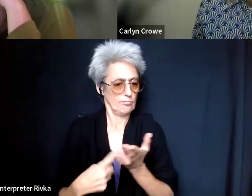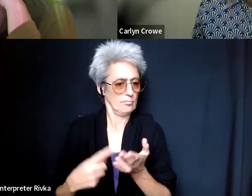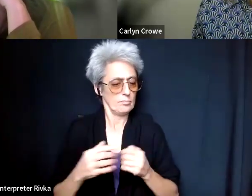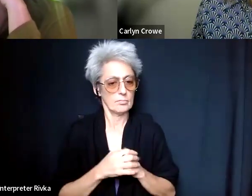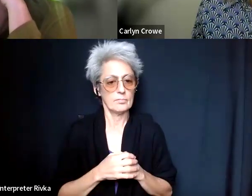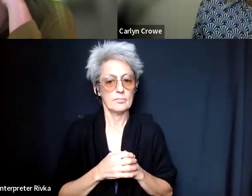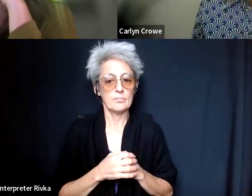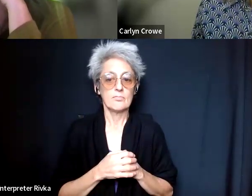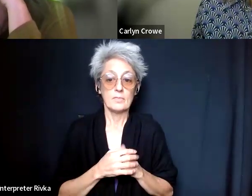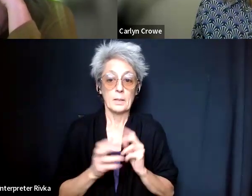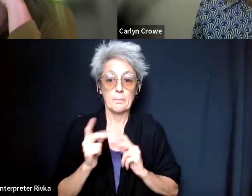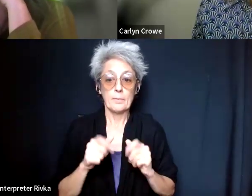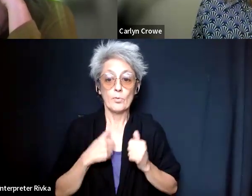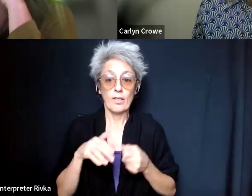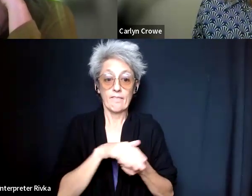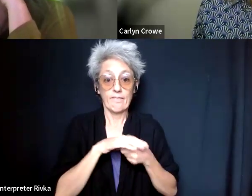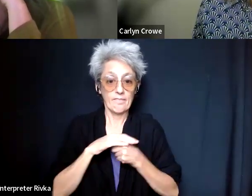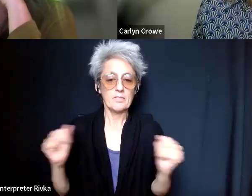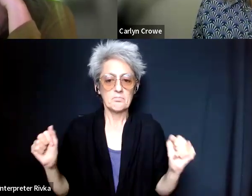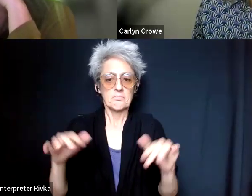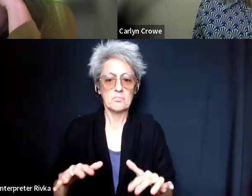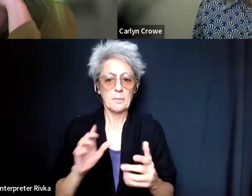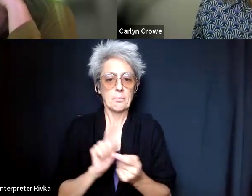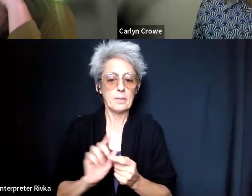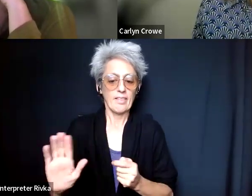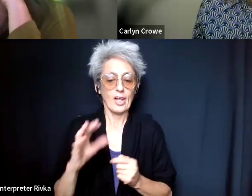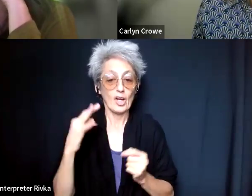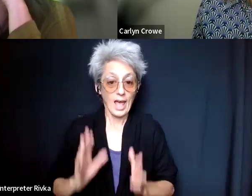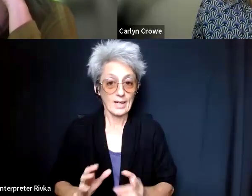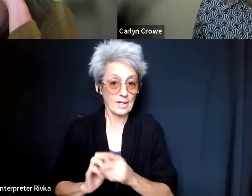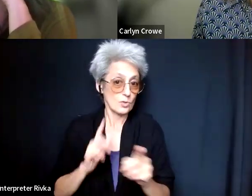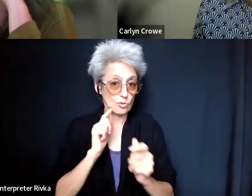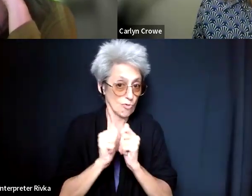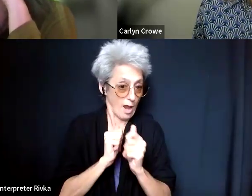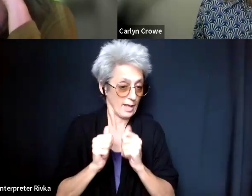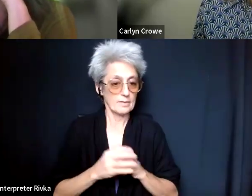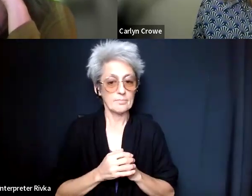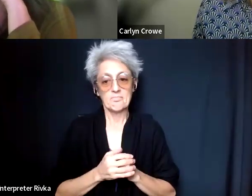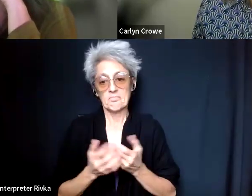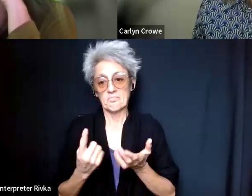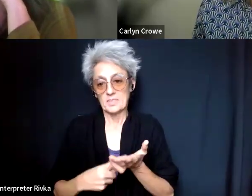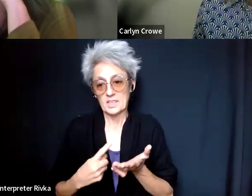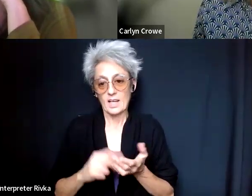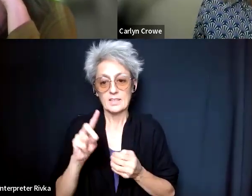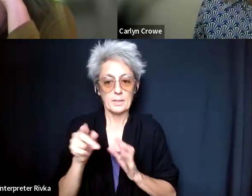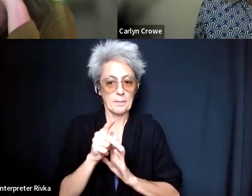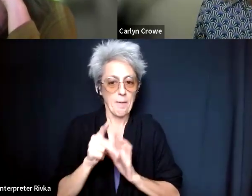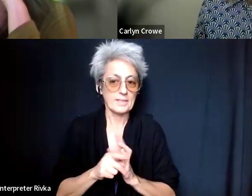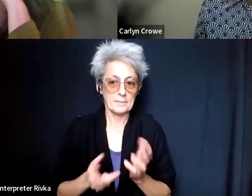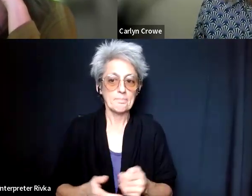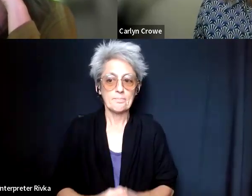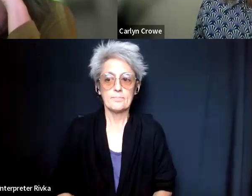constituents meet their candidates that are running and have a dialogue about disability policy.